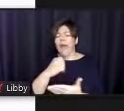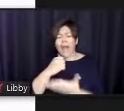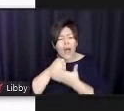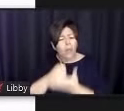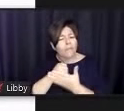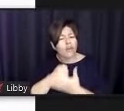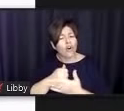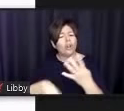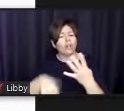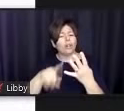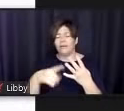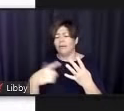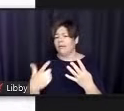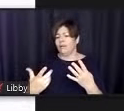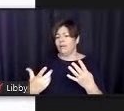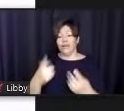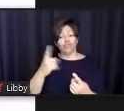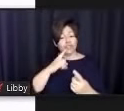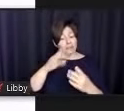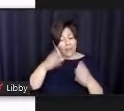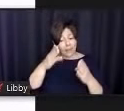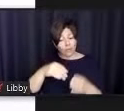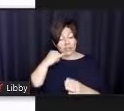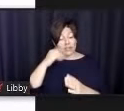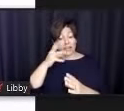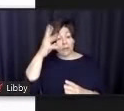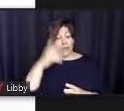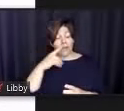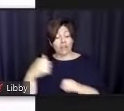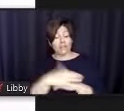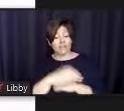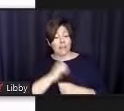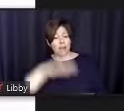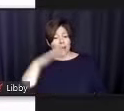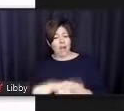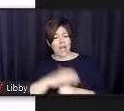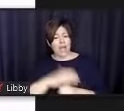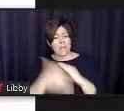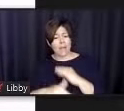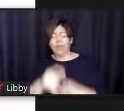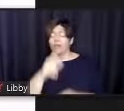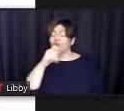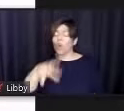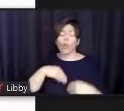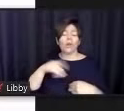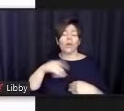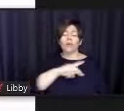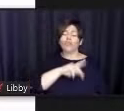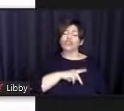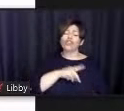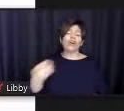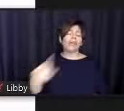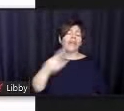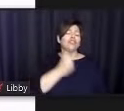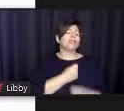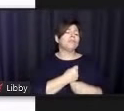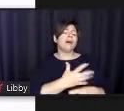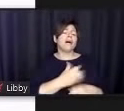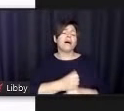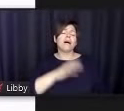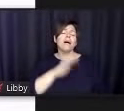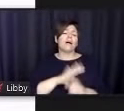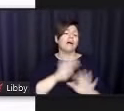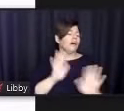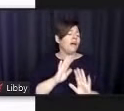Just be the person and realize if they send you an inflammatory email, please don't take it personally. They're just leading a very stressful life,